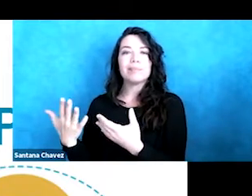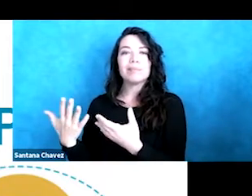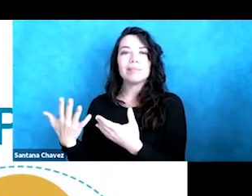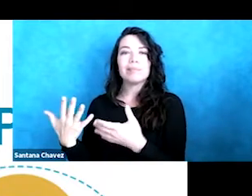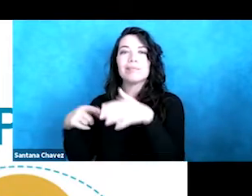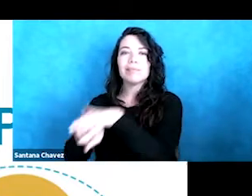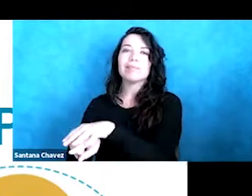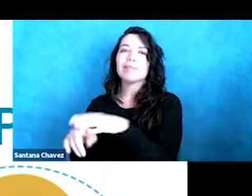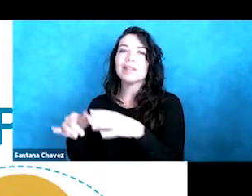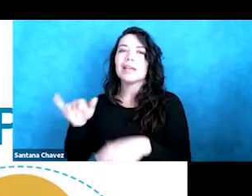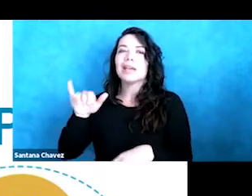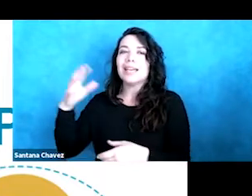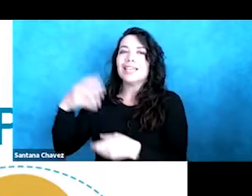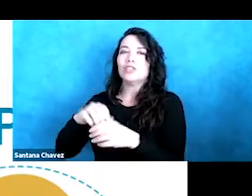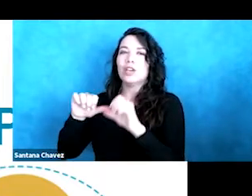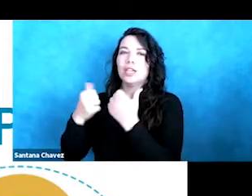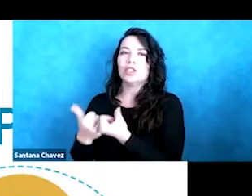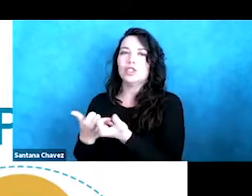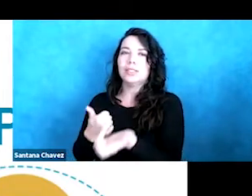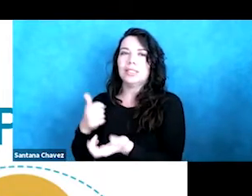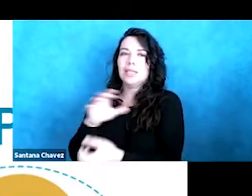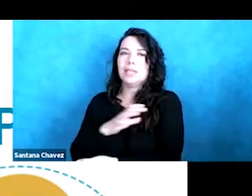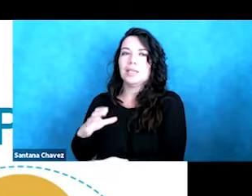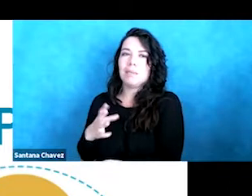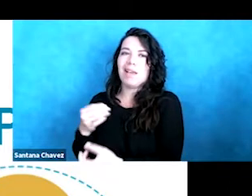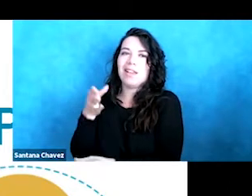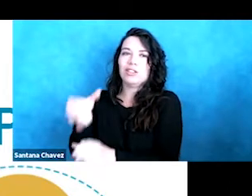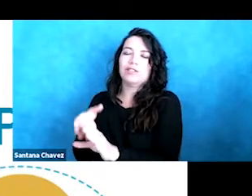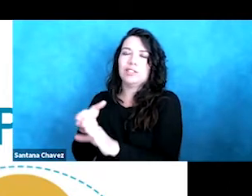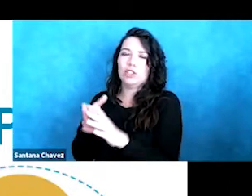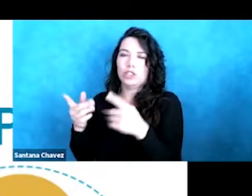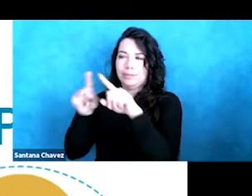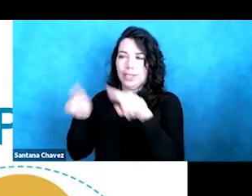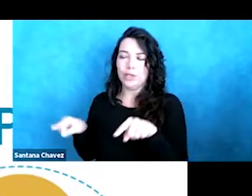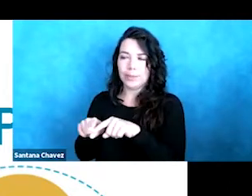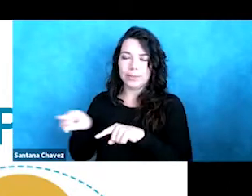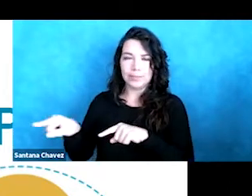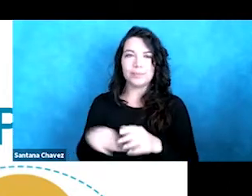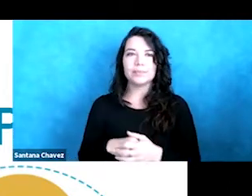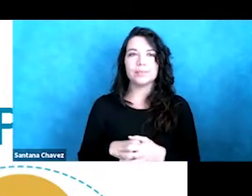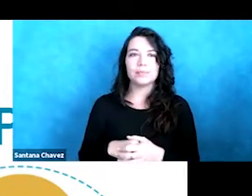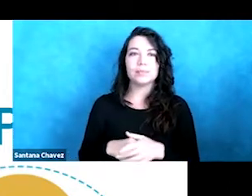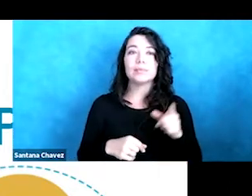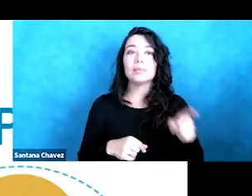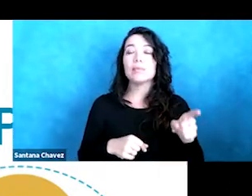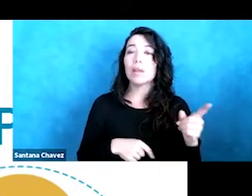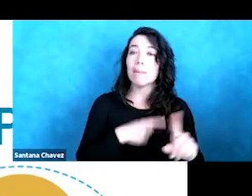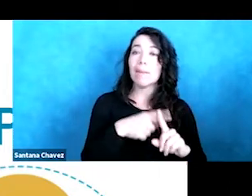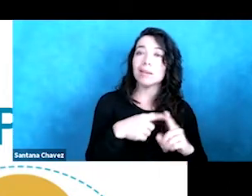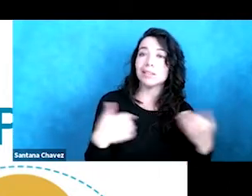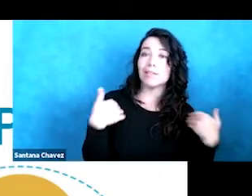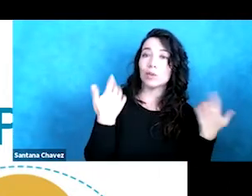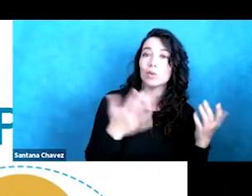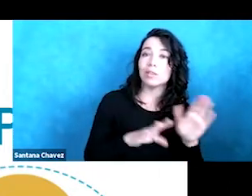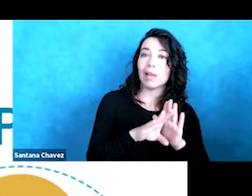the presentation. But for the Positive Youth Development Framework, you